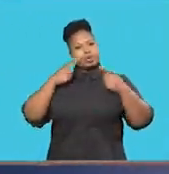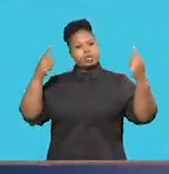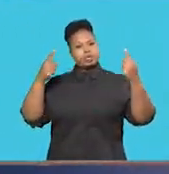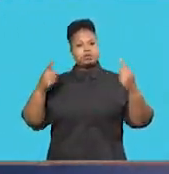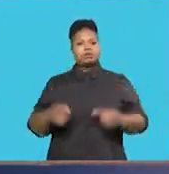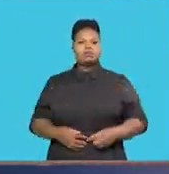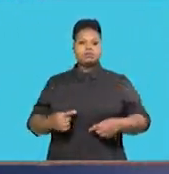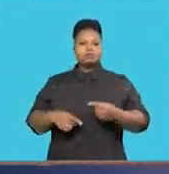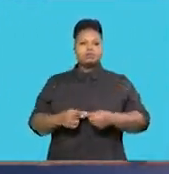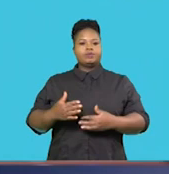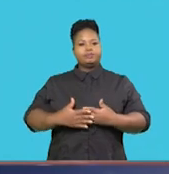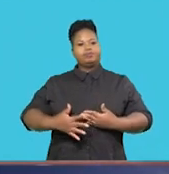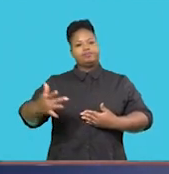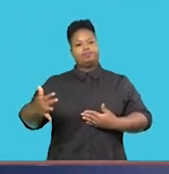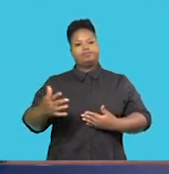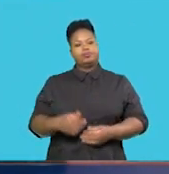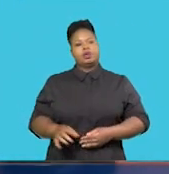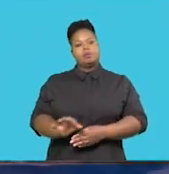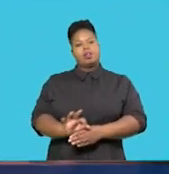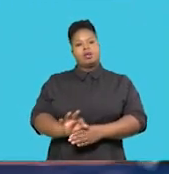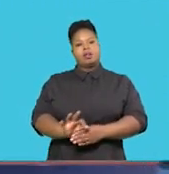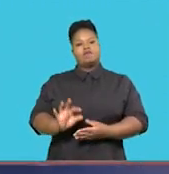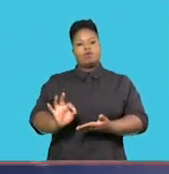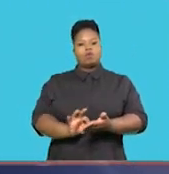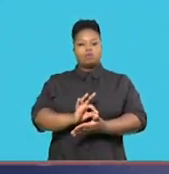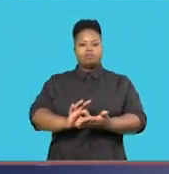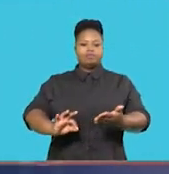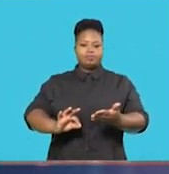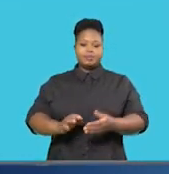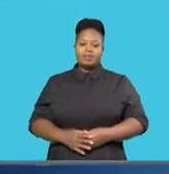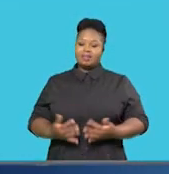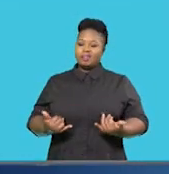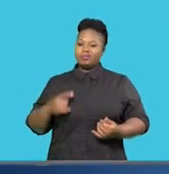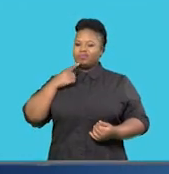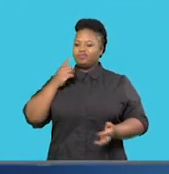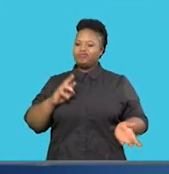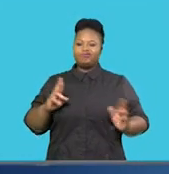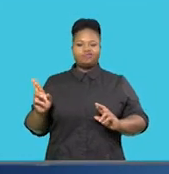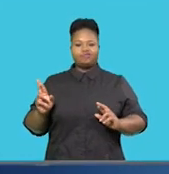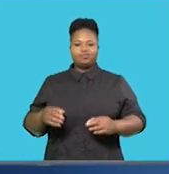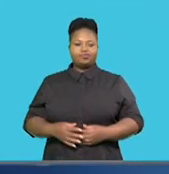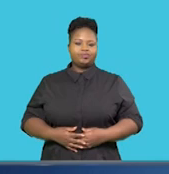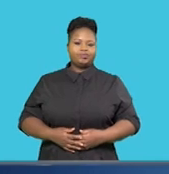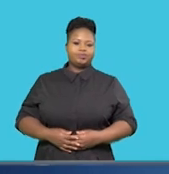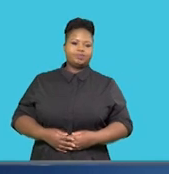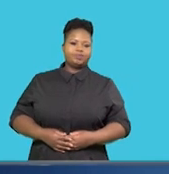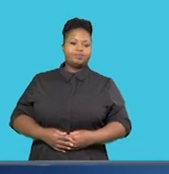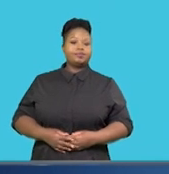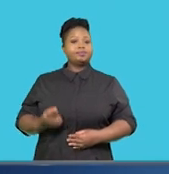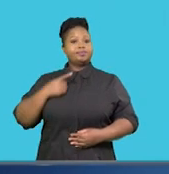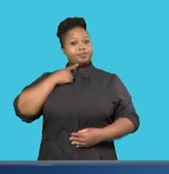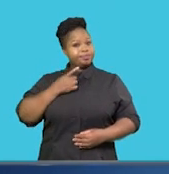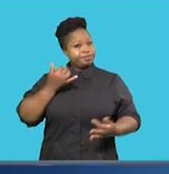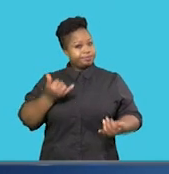izicwangciso eziliqingqileyo. Emva kokwenza uhlolo eliqela lithi likulungele ukusingatha lo msitho. Lithi